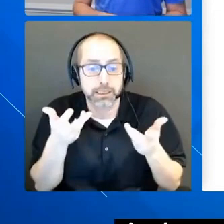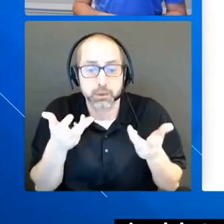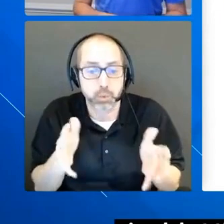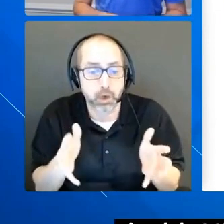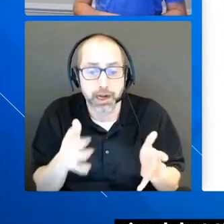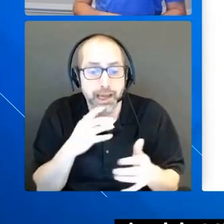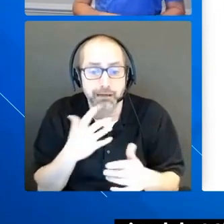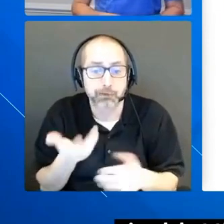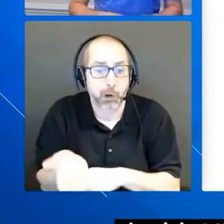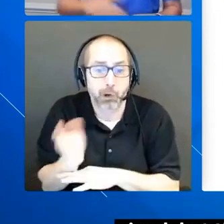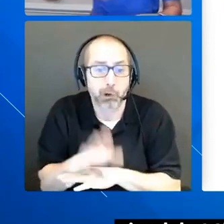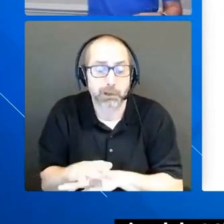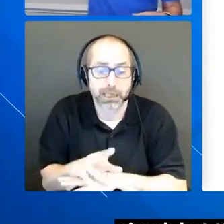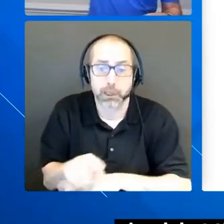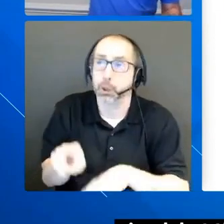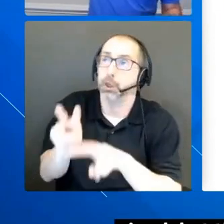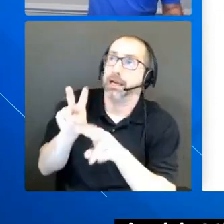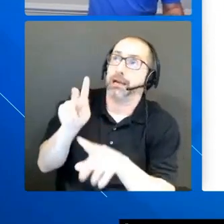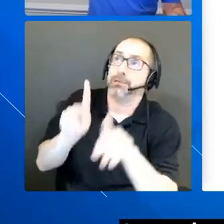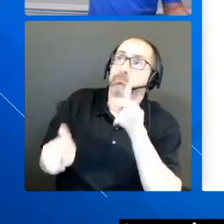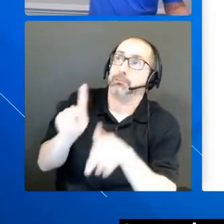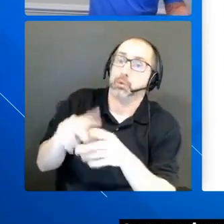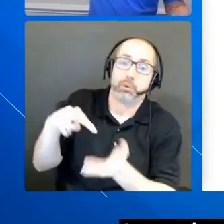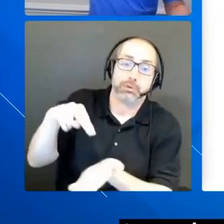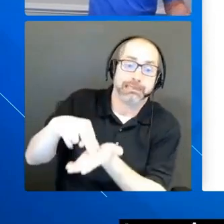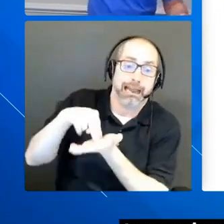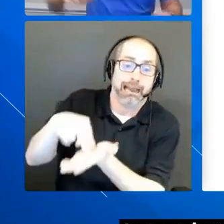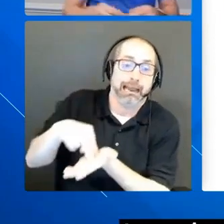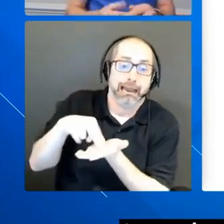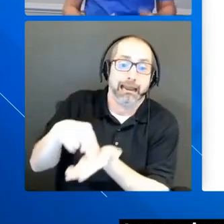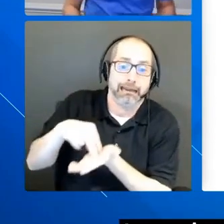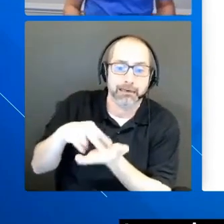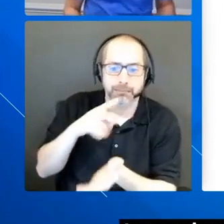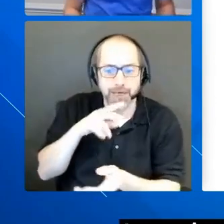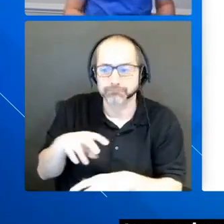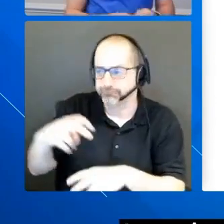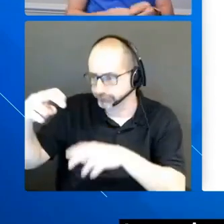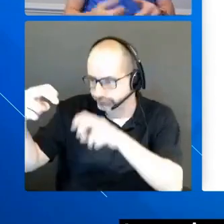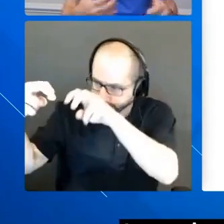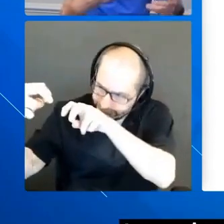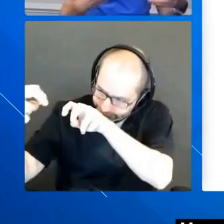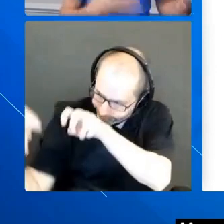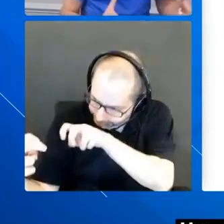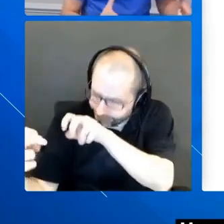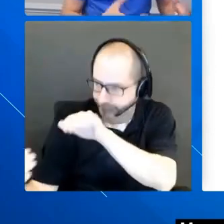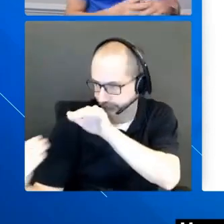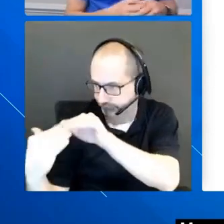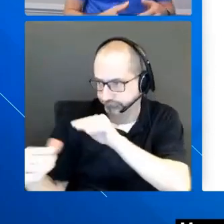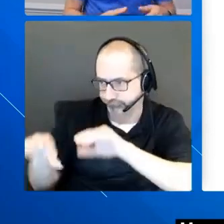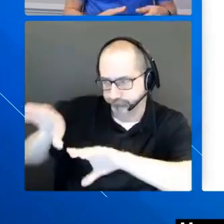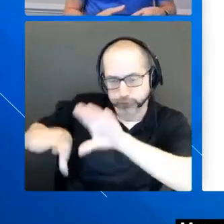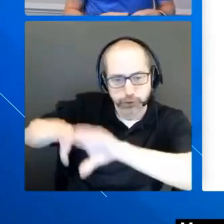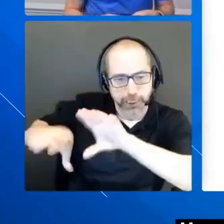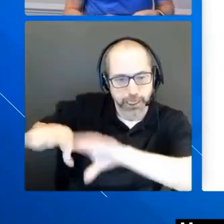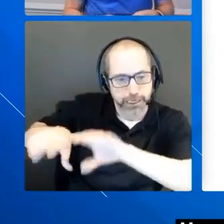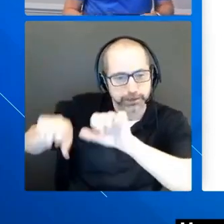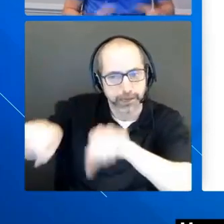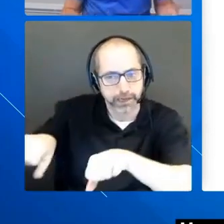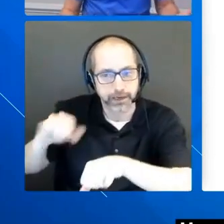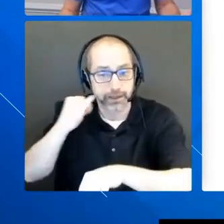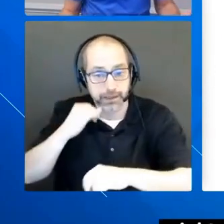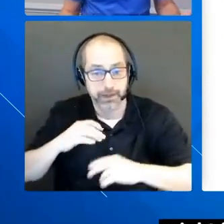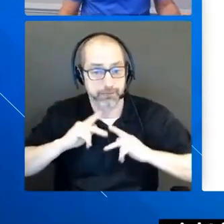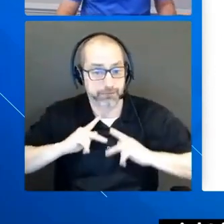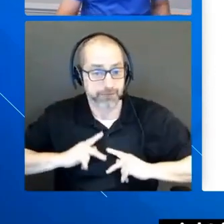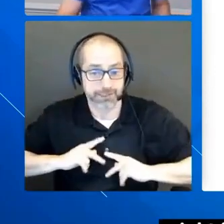all day looking up like this, talking to people who might be, 3 or 4 feet over their head. And if they do have limited physical movement, they might just do it with their